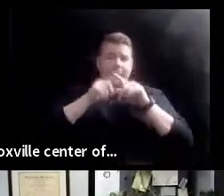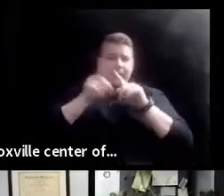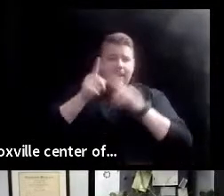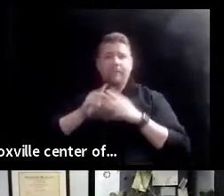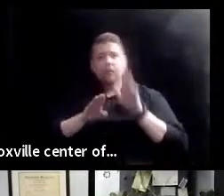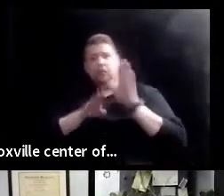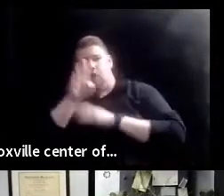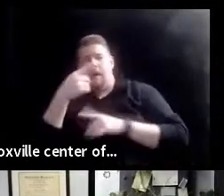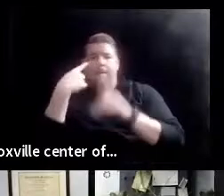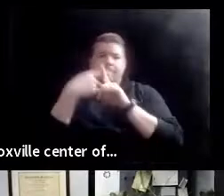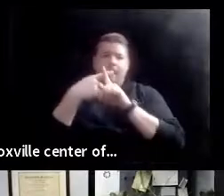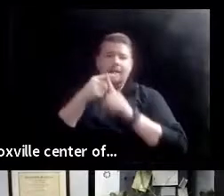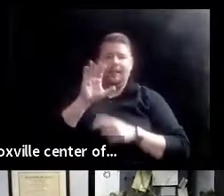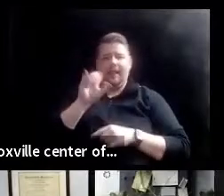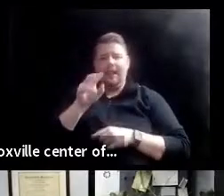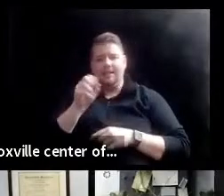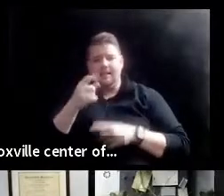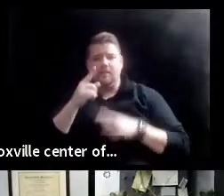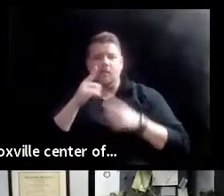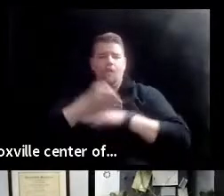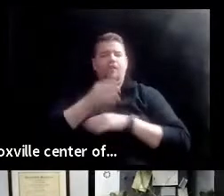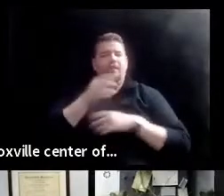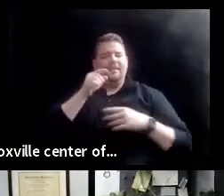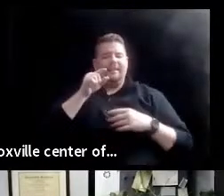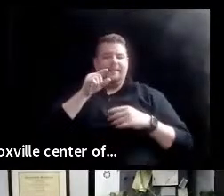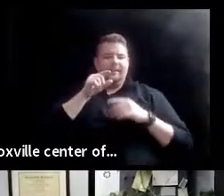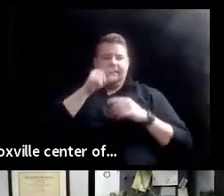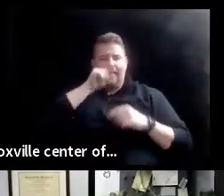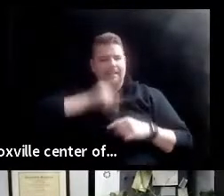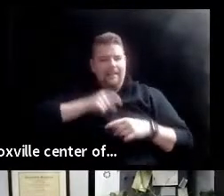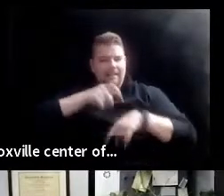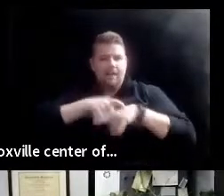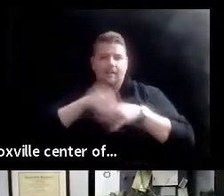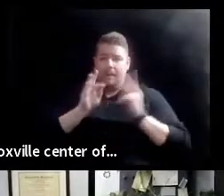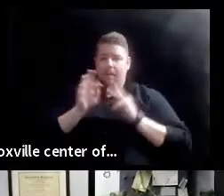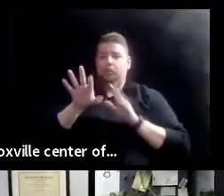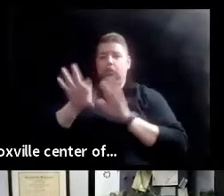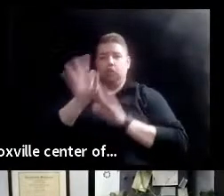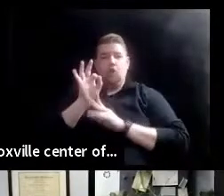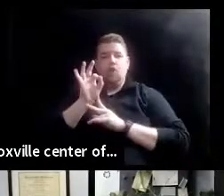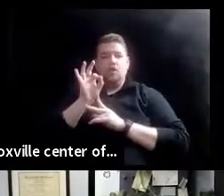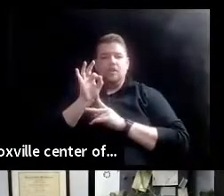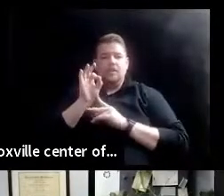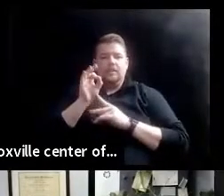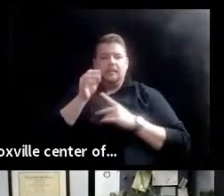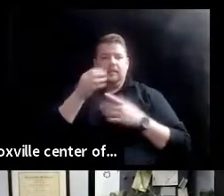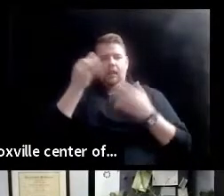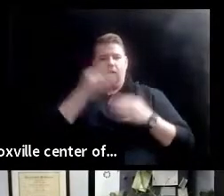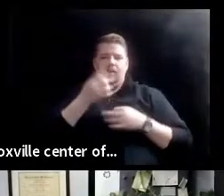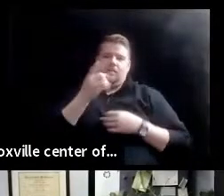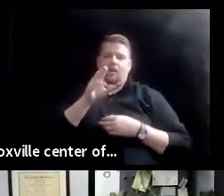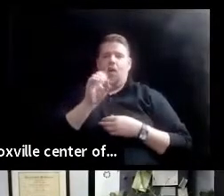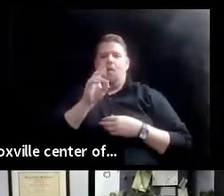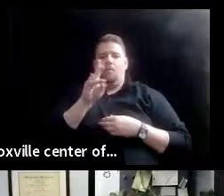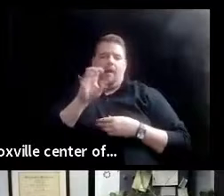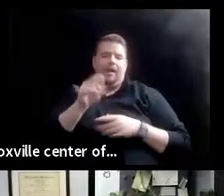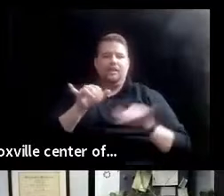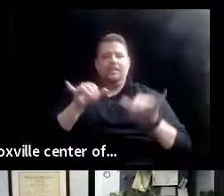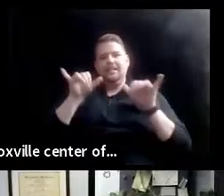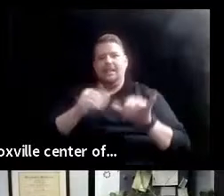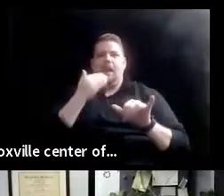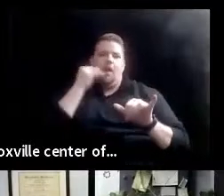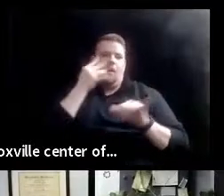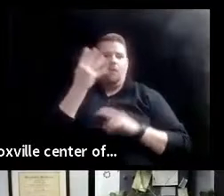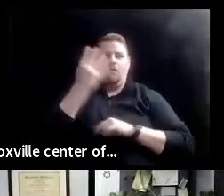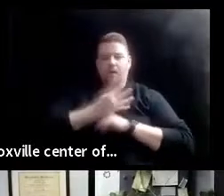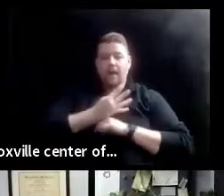positive COVID cases over the Thanksgiving holiday because people chose to ignore the sage advice of Dr. O'Brien to just stay home for 4 days.